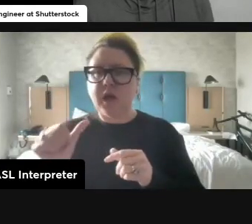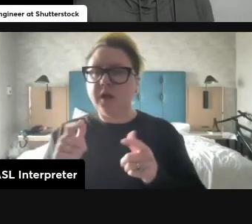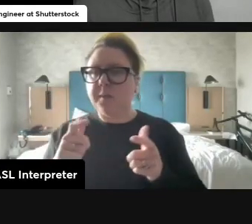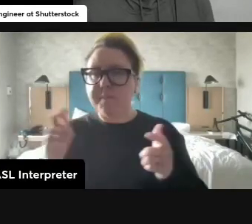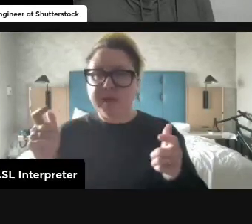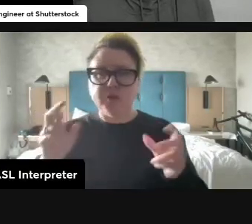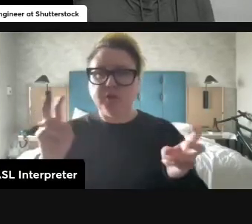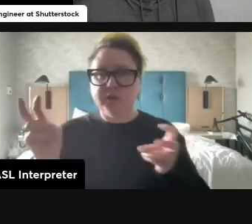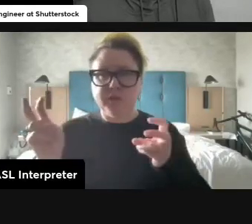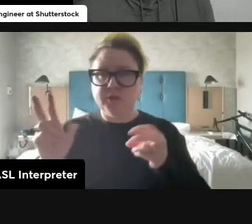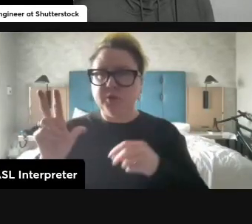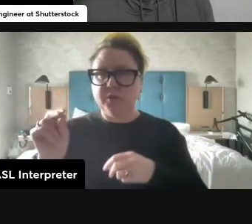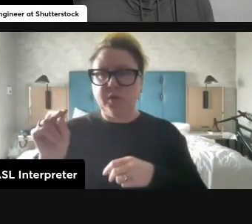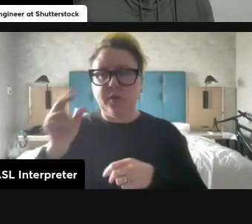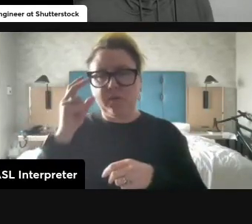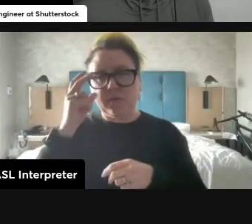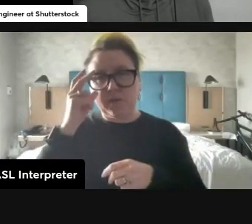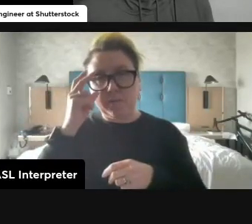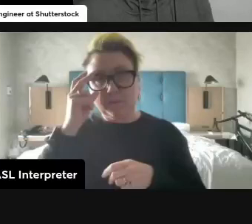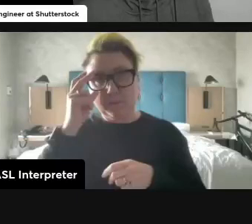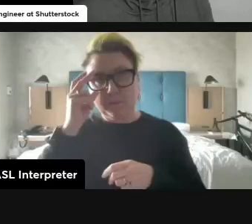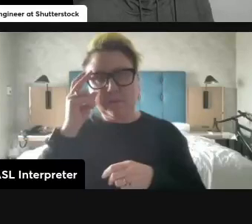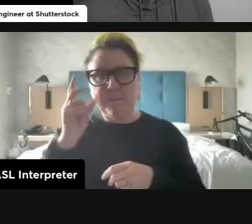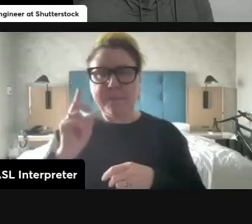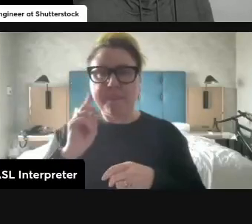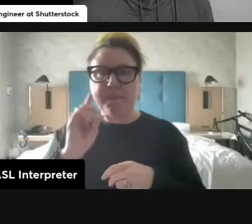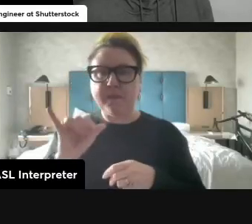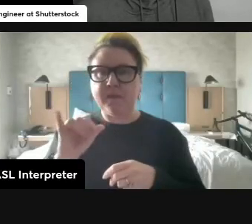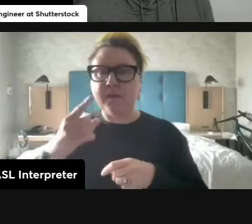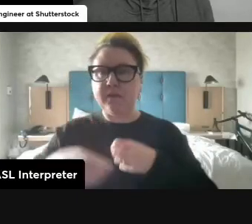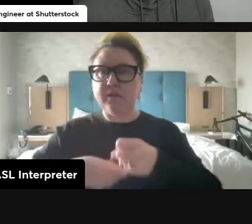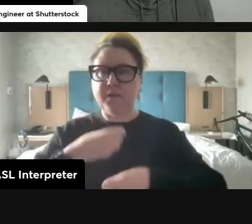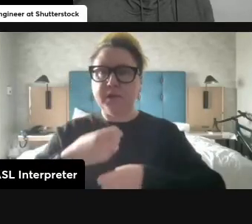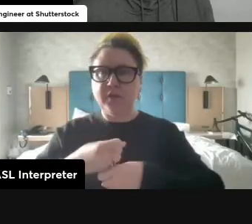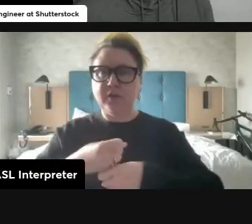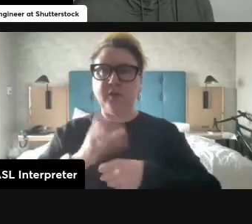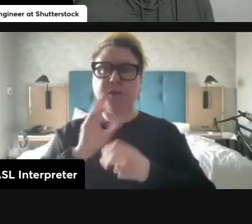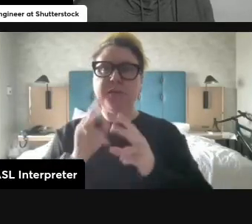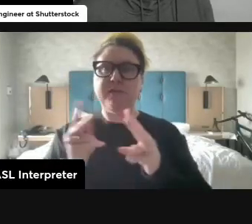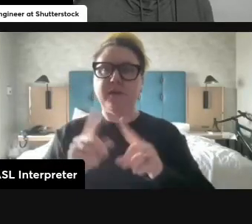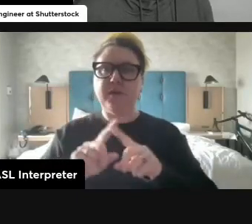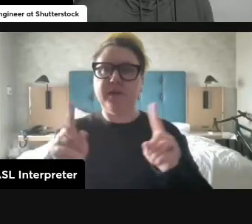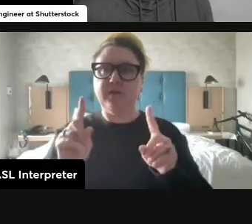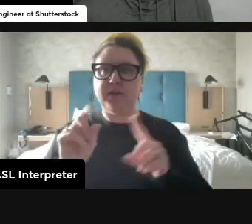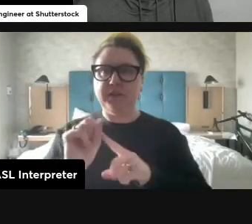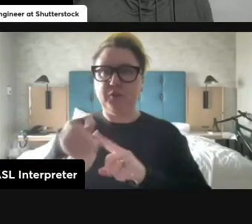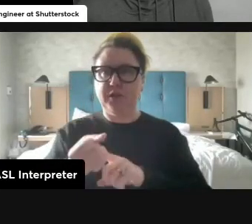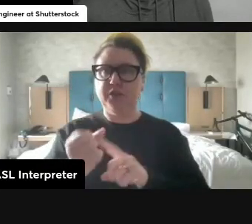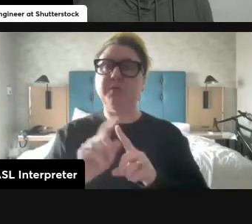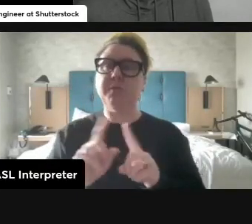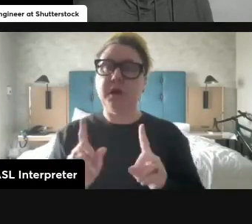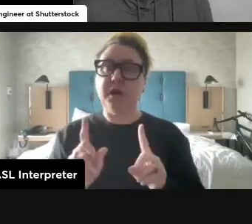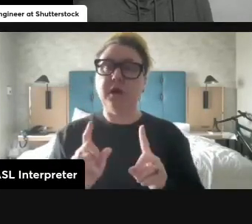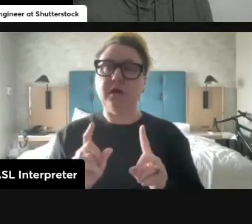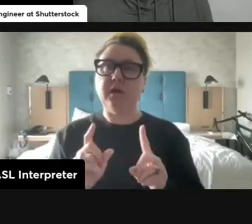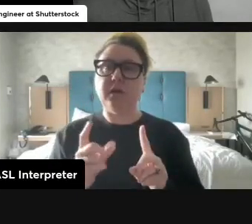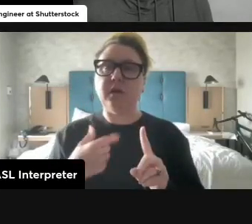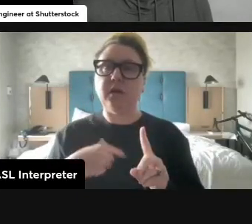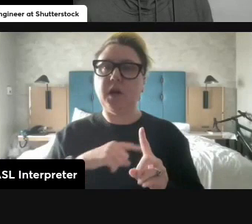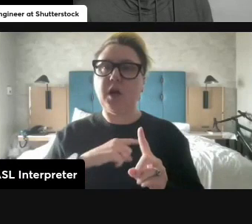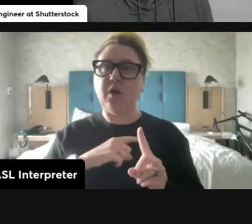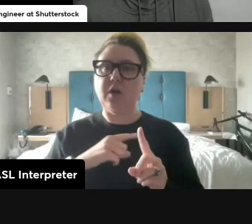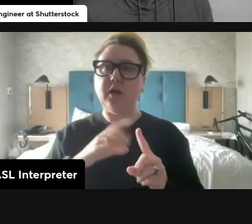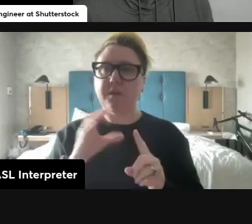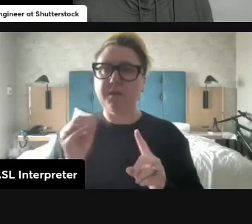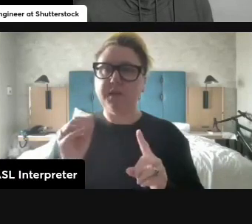issue. I think in a year this will be a very different case, but our company that's been around for a